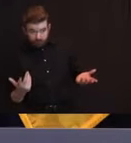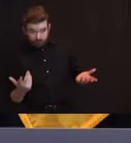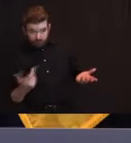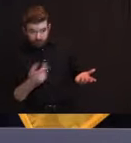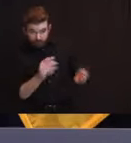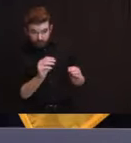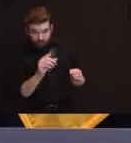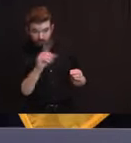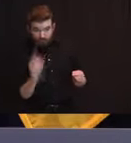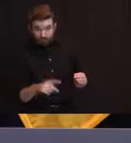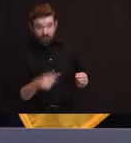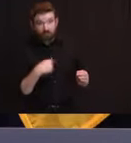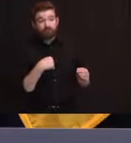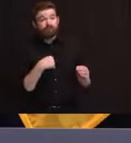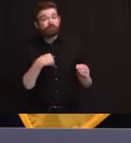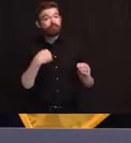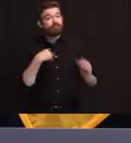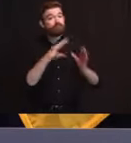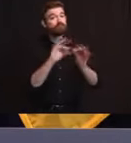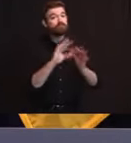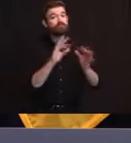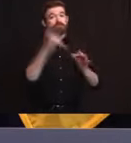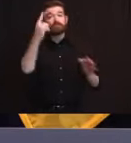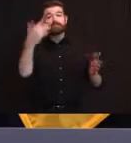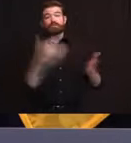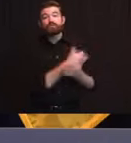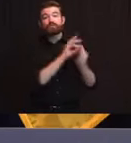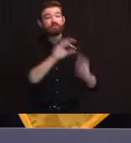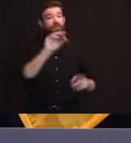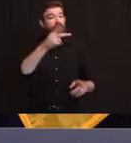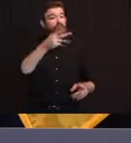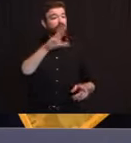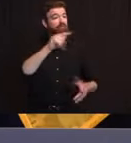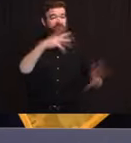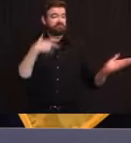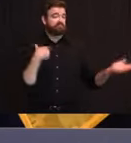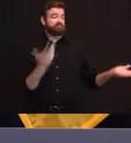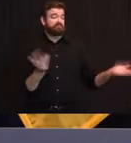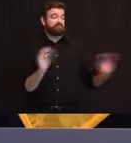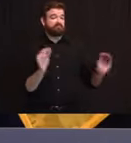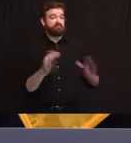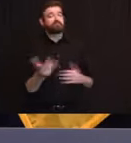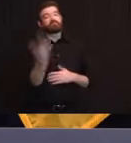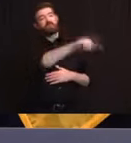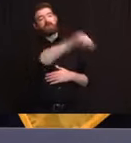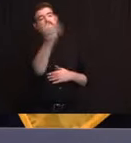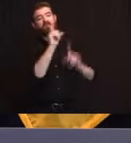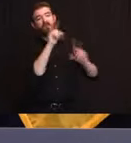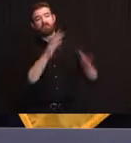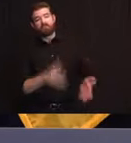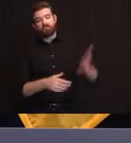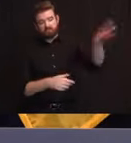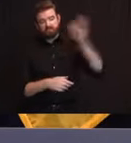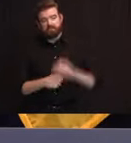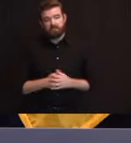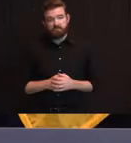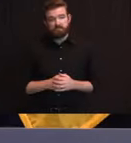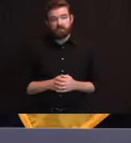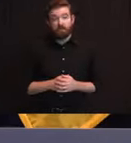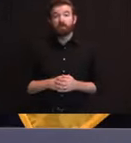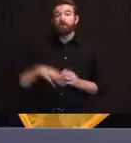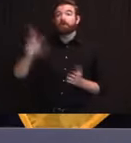do you have anything? Yes, please, right here. Any update on whether or not casinos are going to open